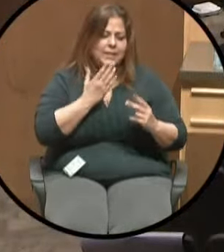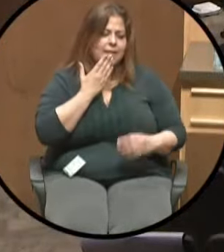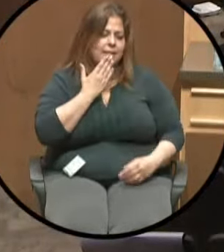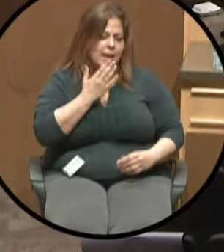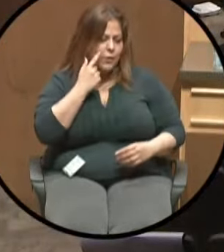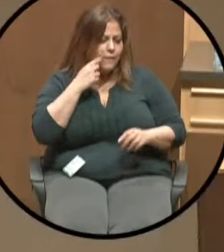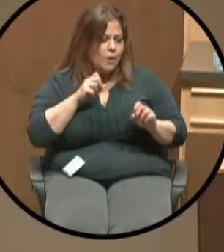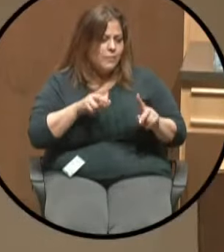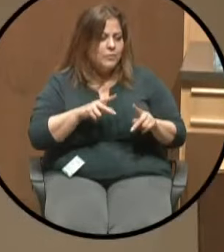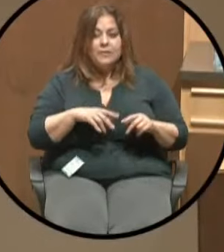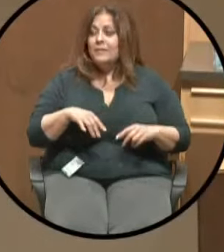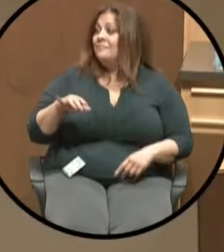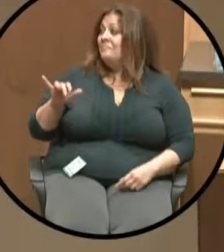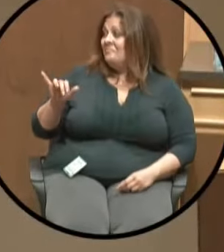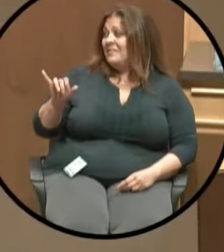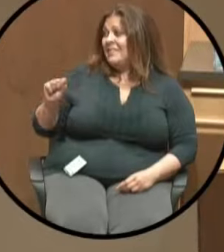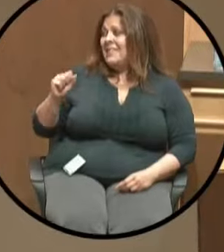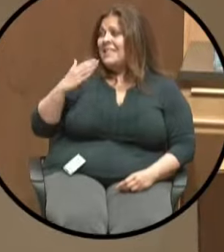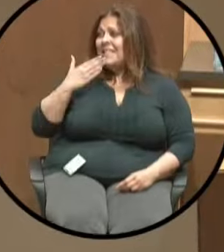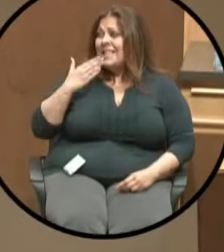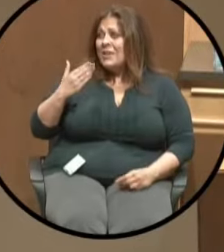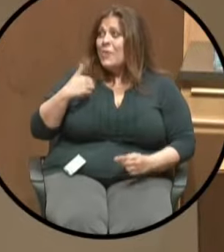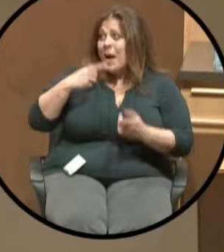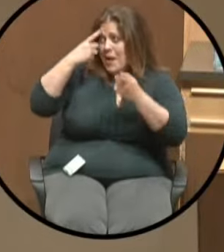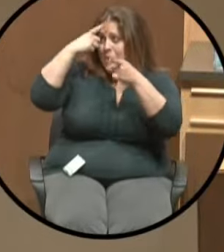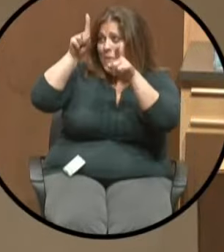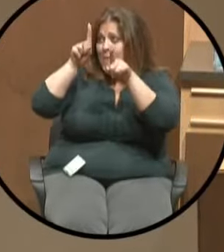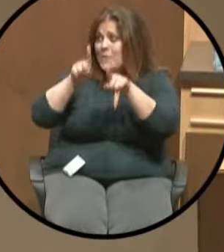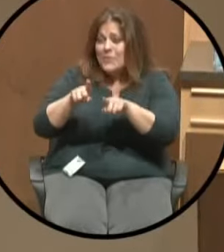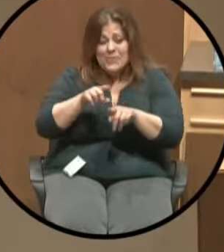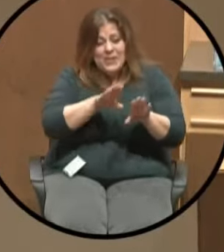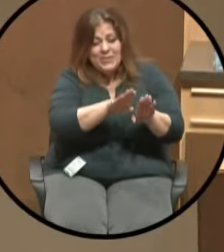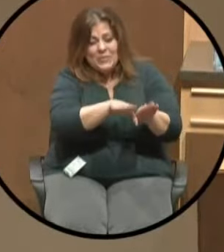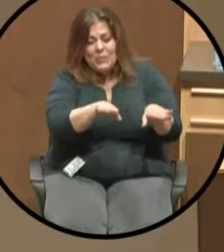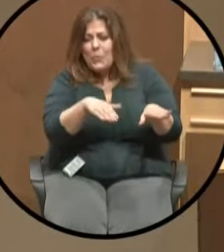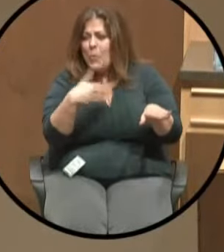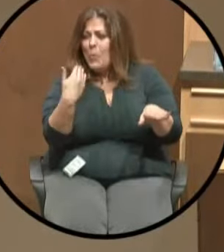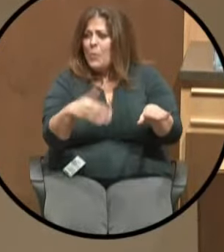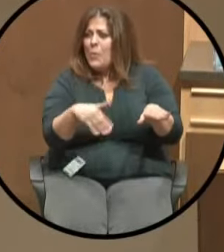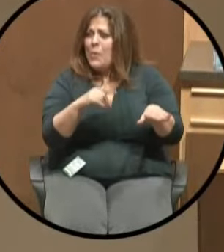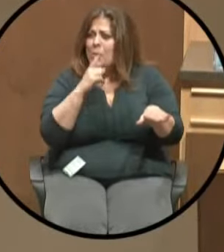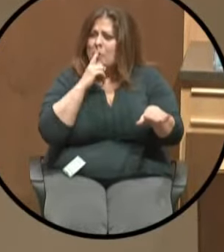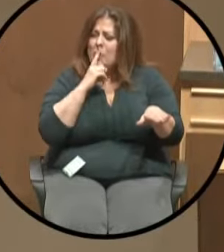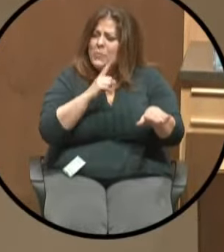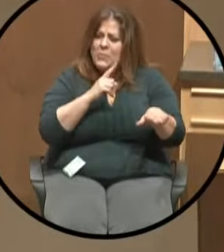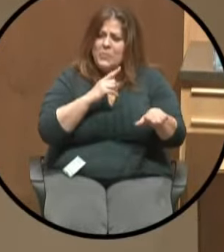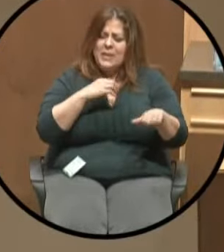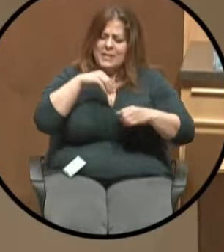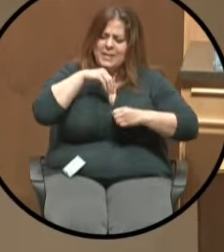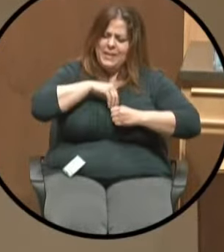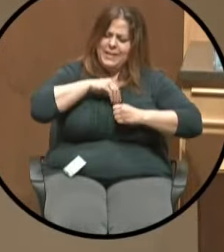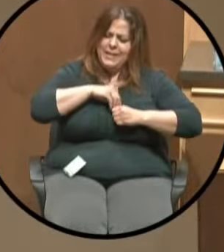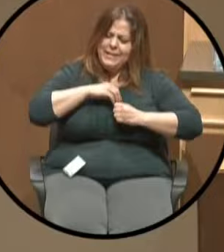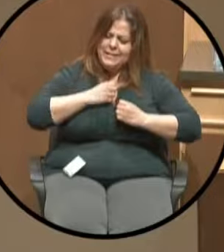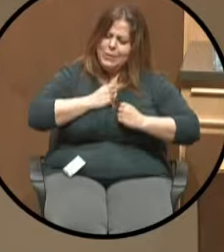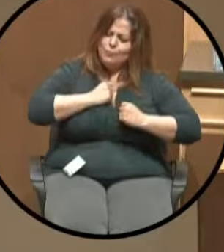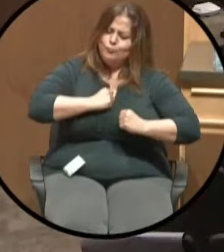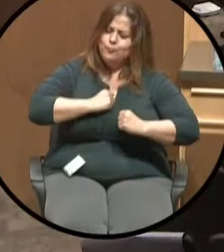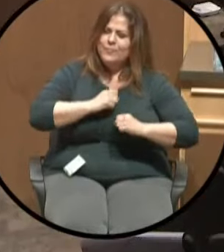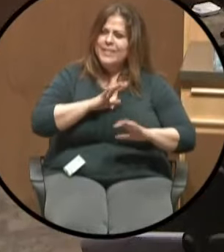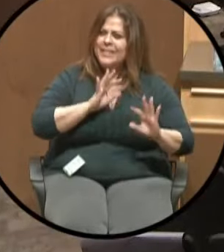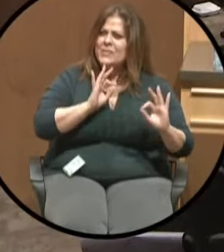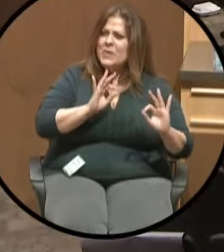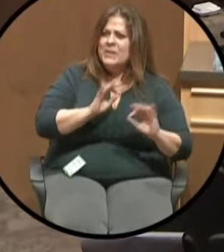certainly join you in commending our resilient children and thanking our parents and all of the OCPS team as well. Dr.